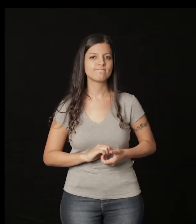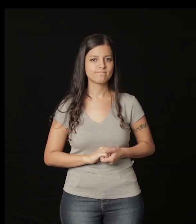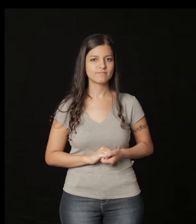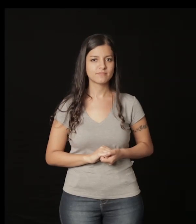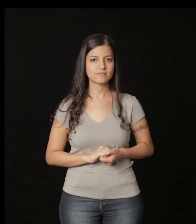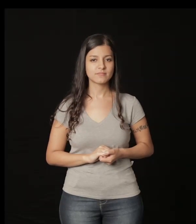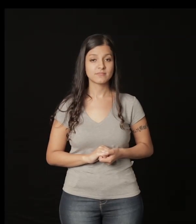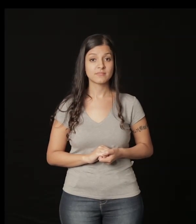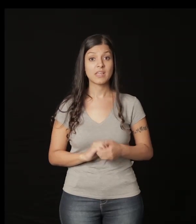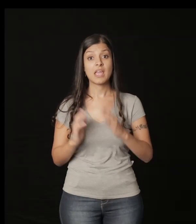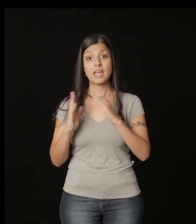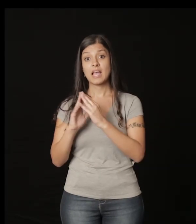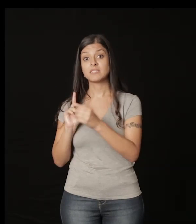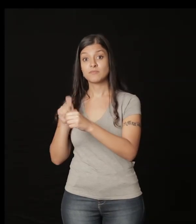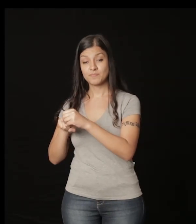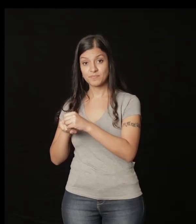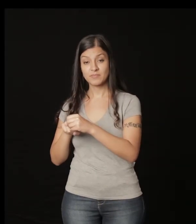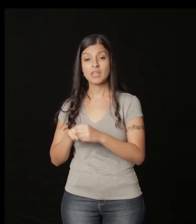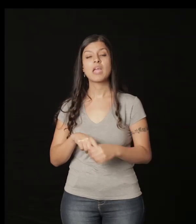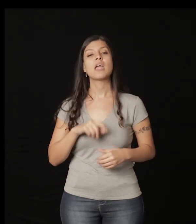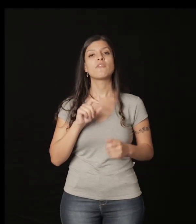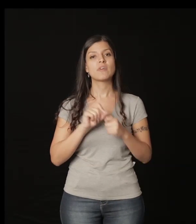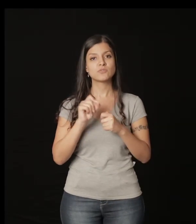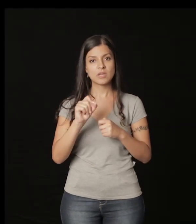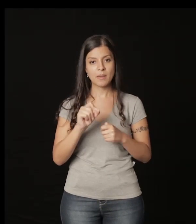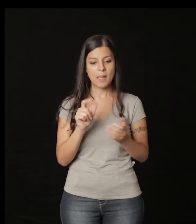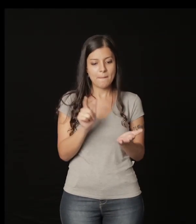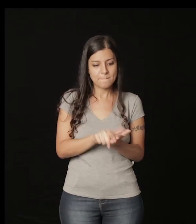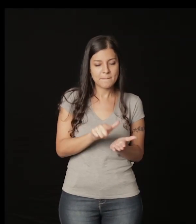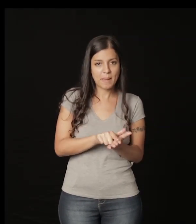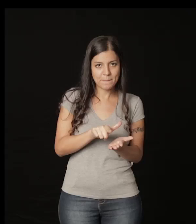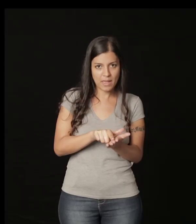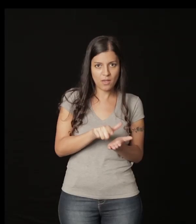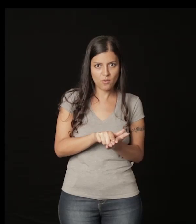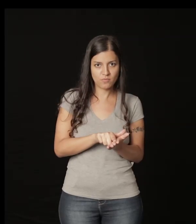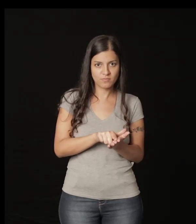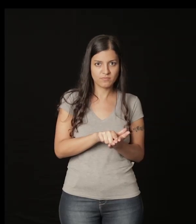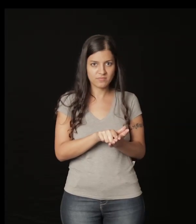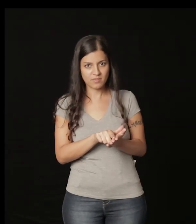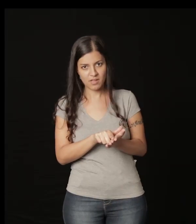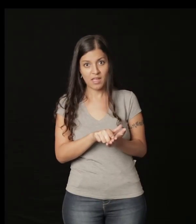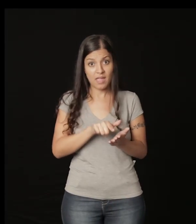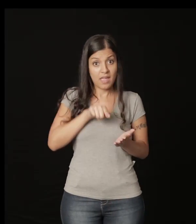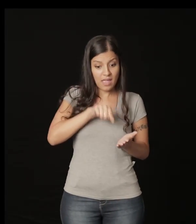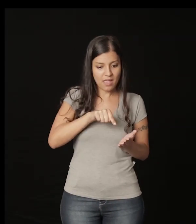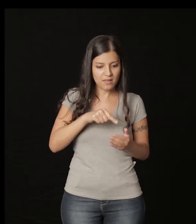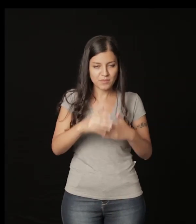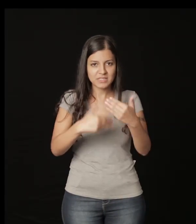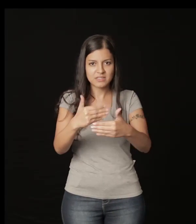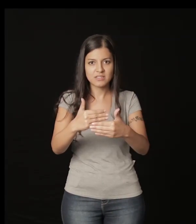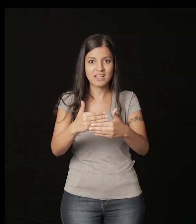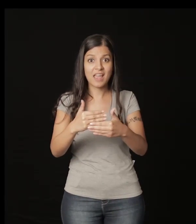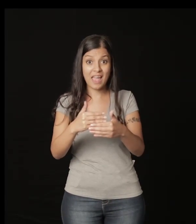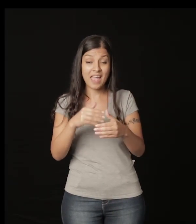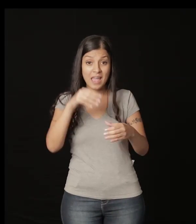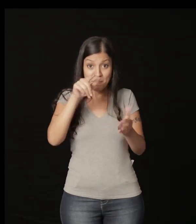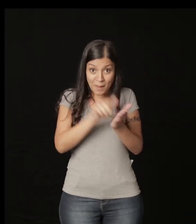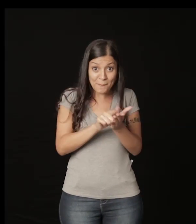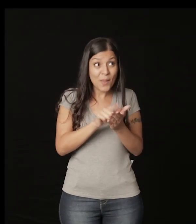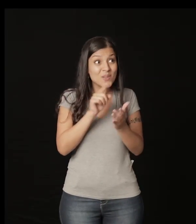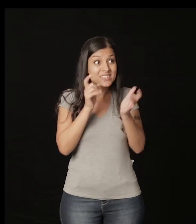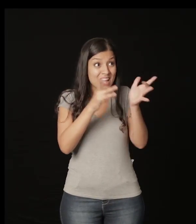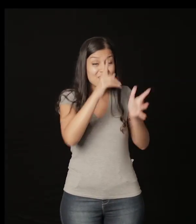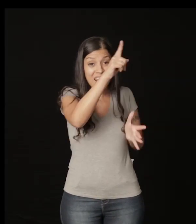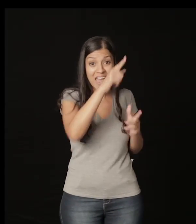got kicked out of the thing, and we went back home, and we processed these pieces of paper. These are pieces of paper that have been to the war